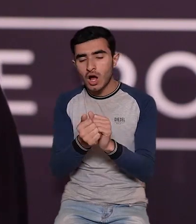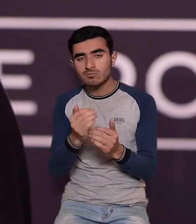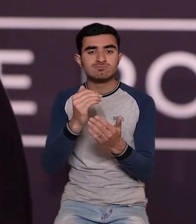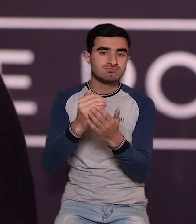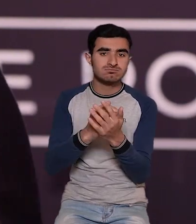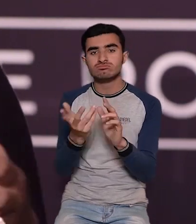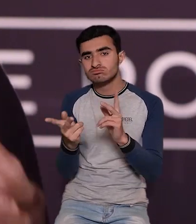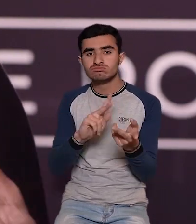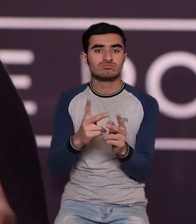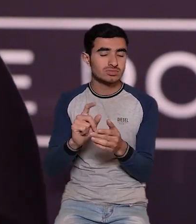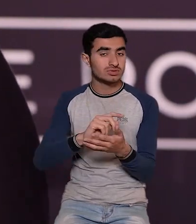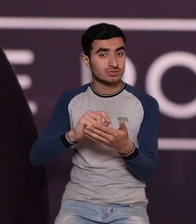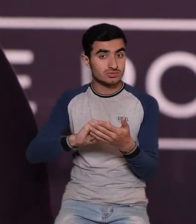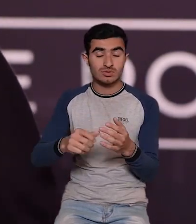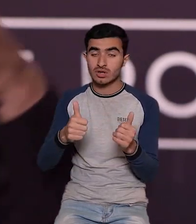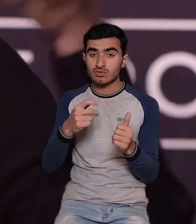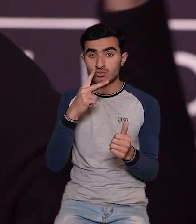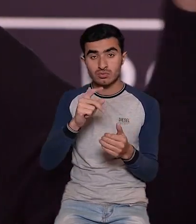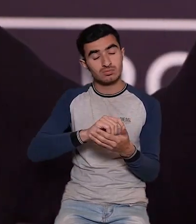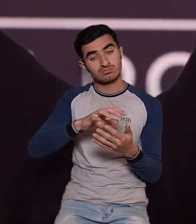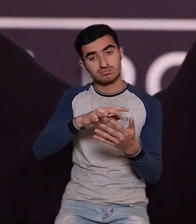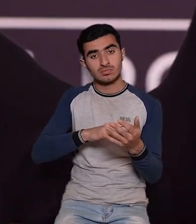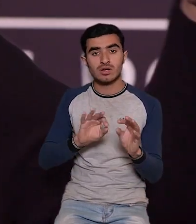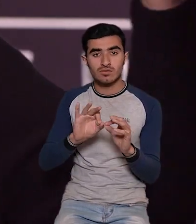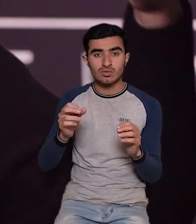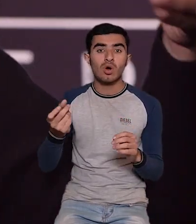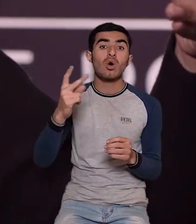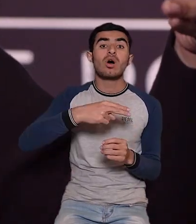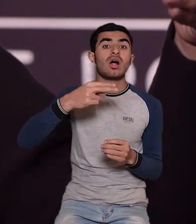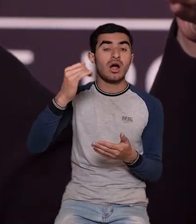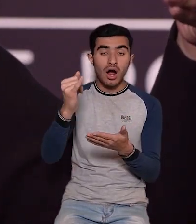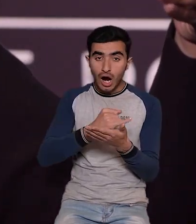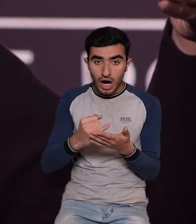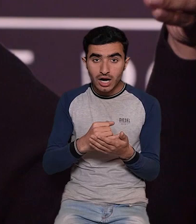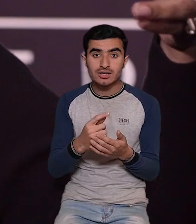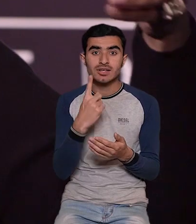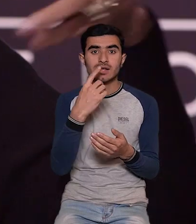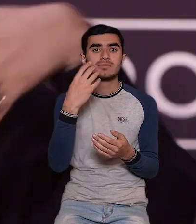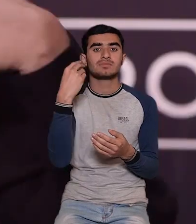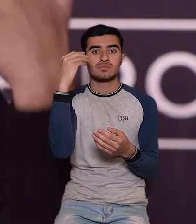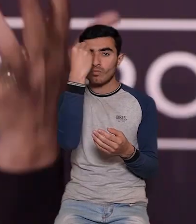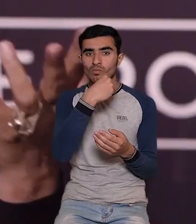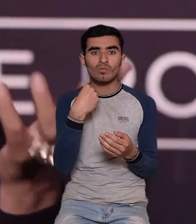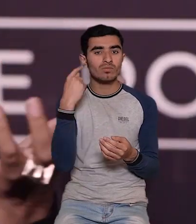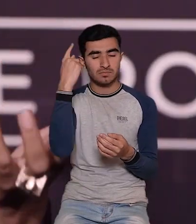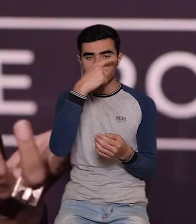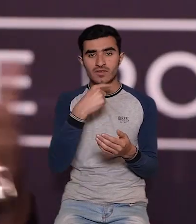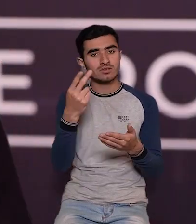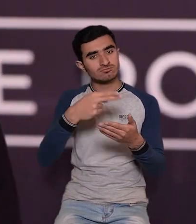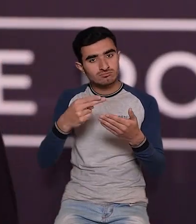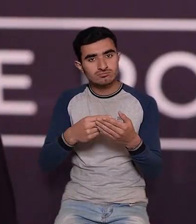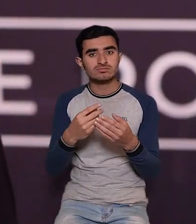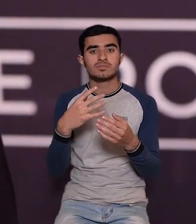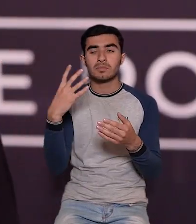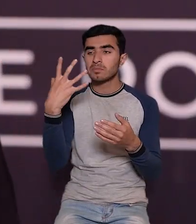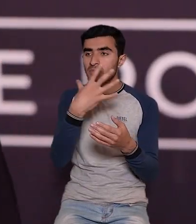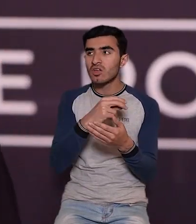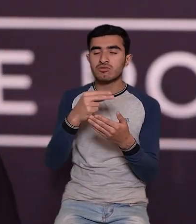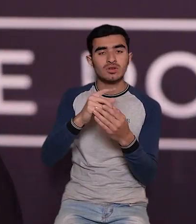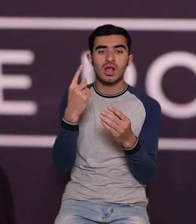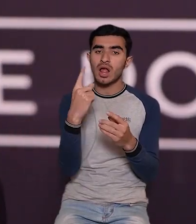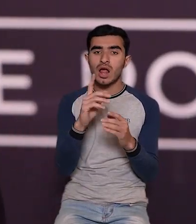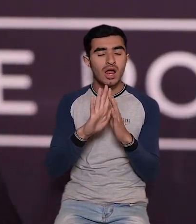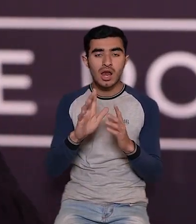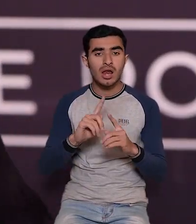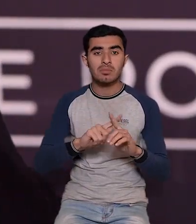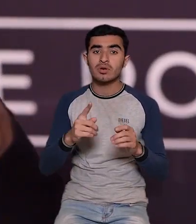arts outside of the realm of pretty pictures on the drawing room walls. What does it mean? The